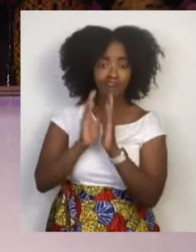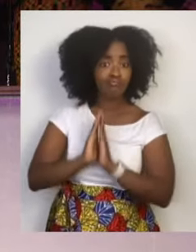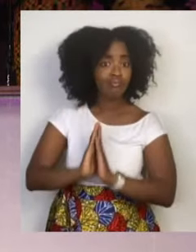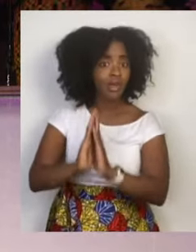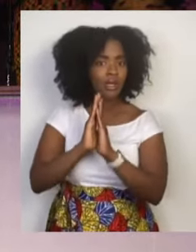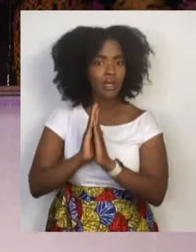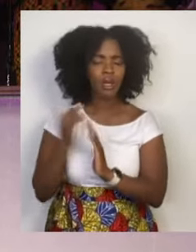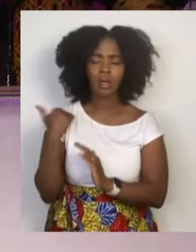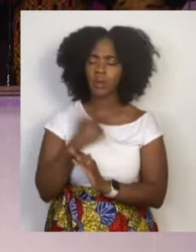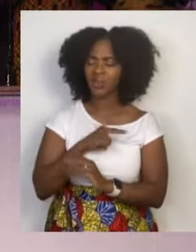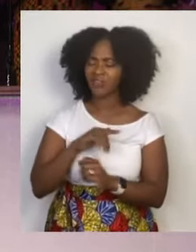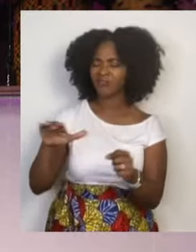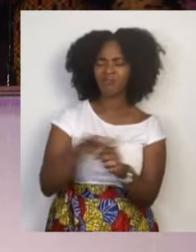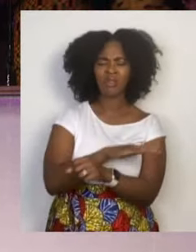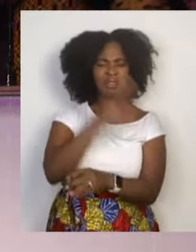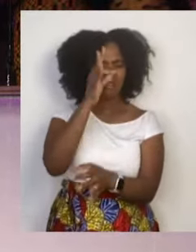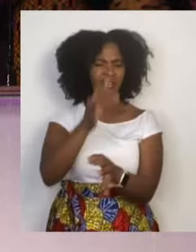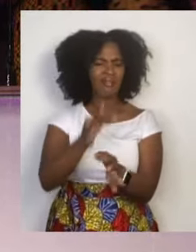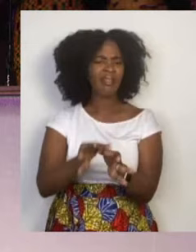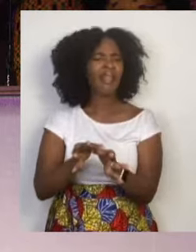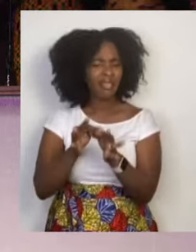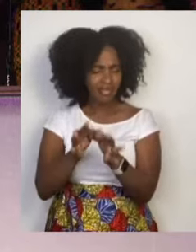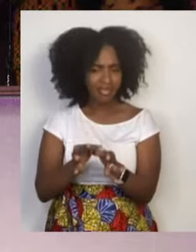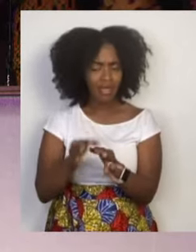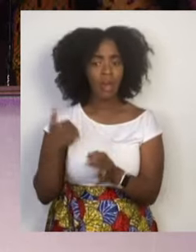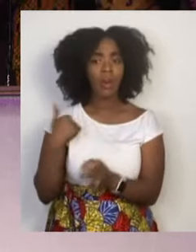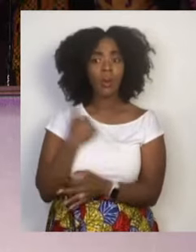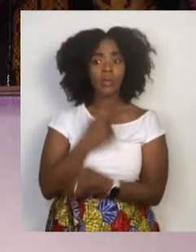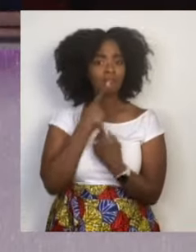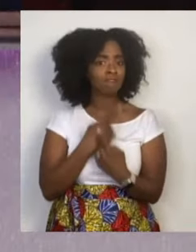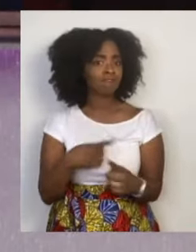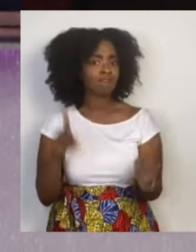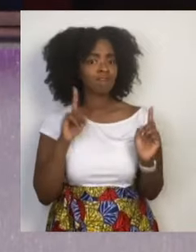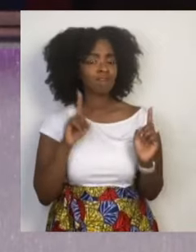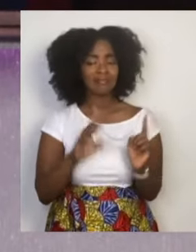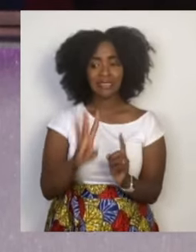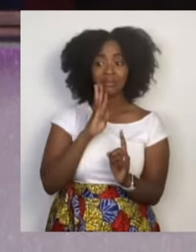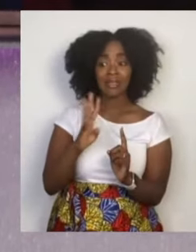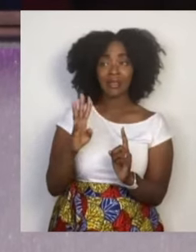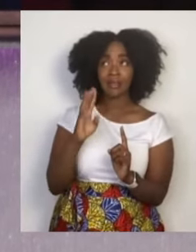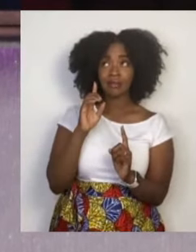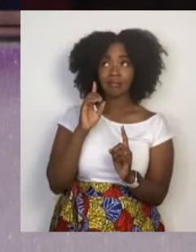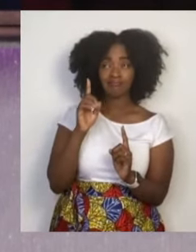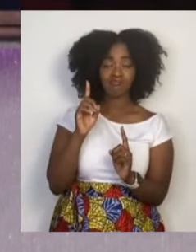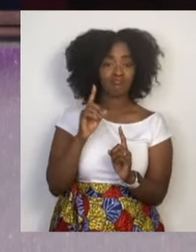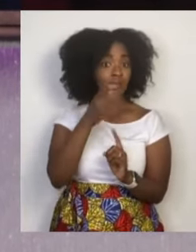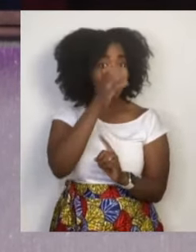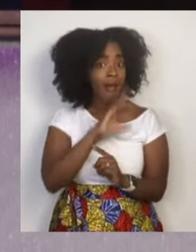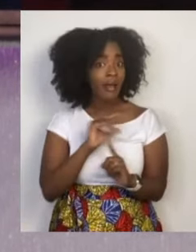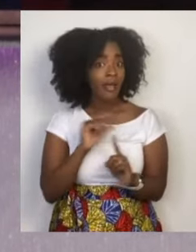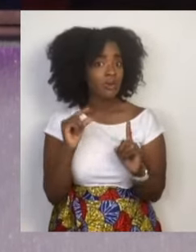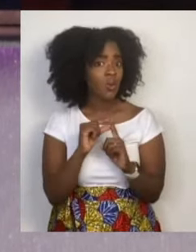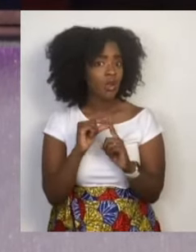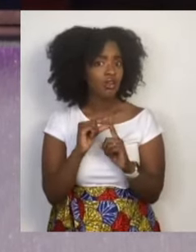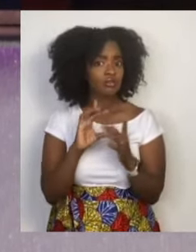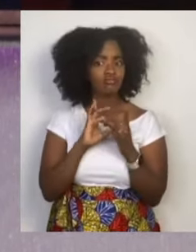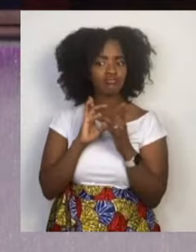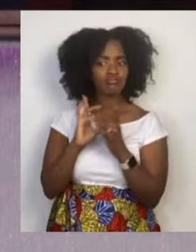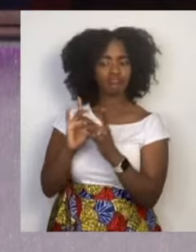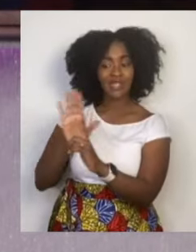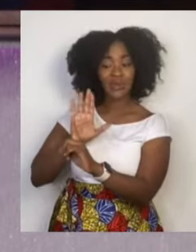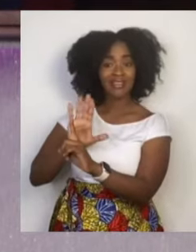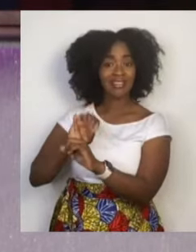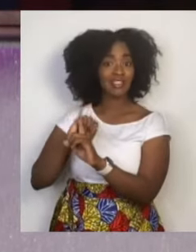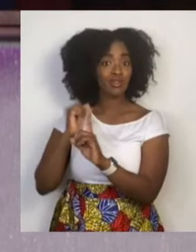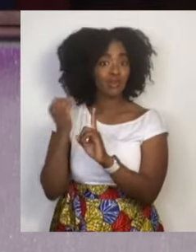We're speaking the word of God concerning his situation. And I believe that because God said it, I'm going to